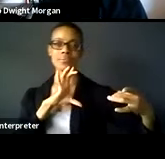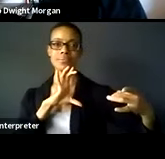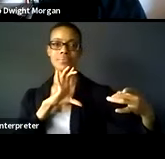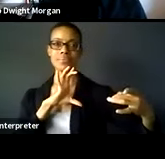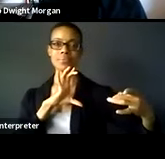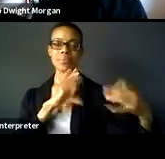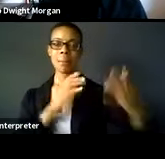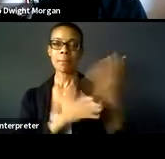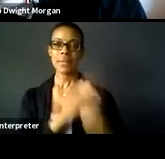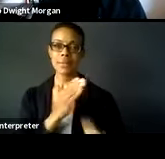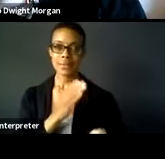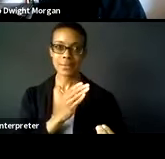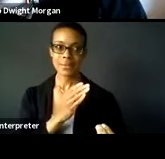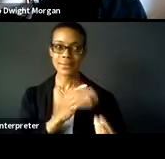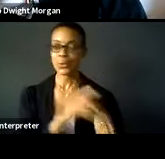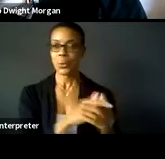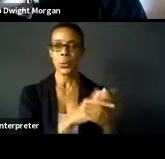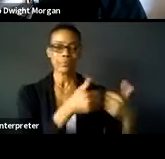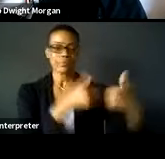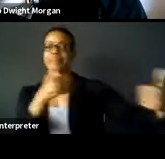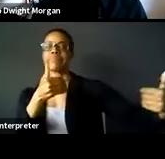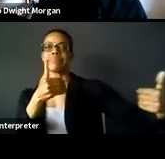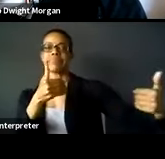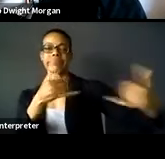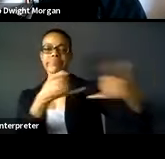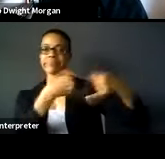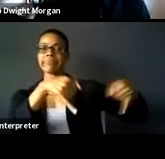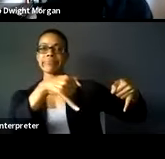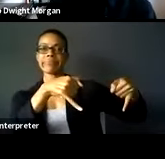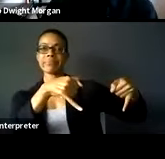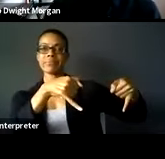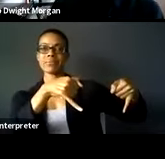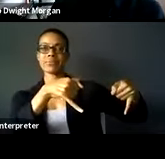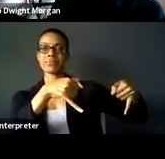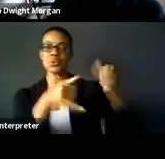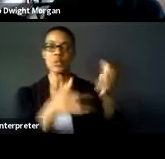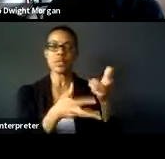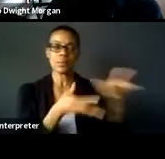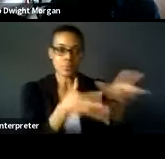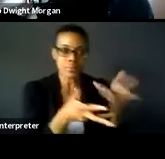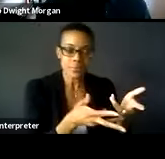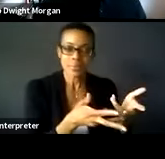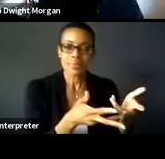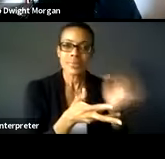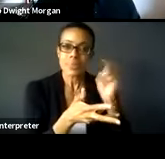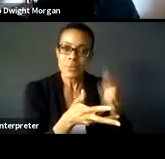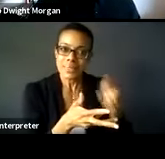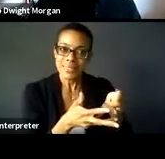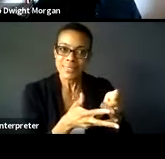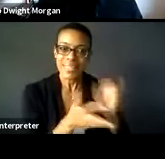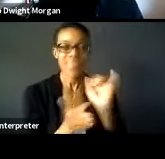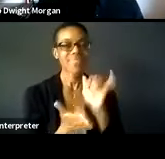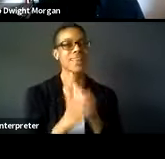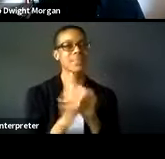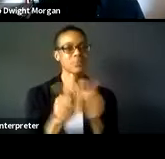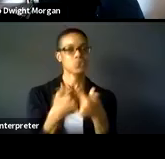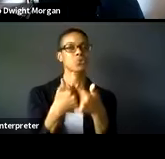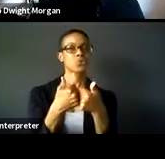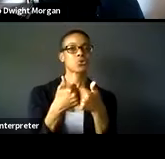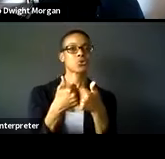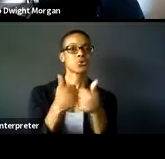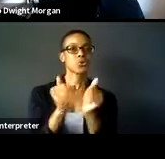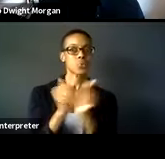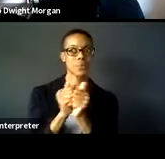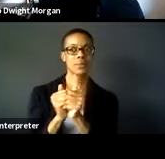that's why for me it has been quite challenging, and with also with my colleagues,